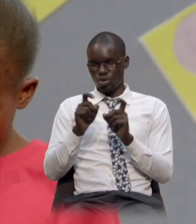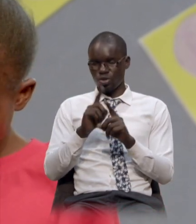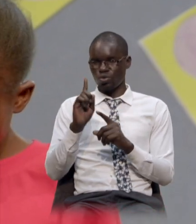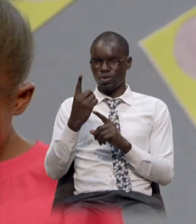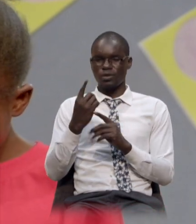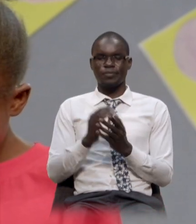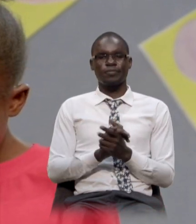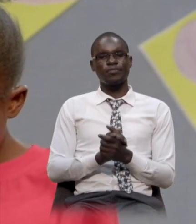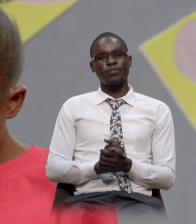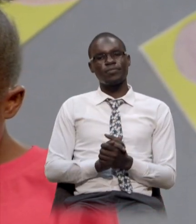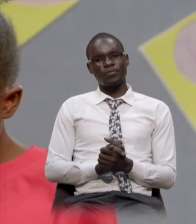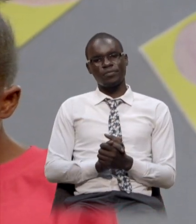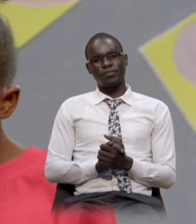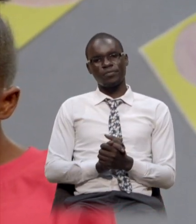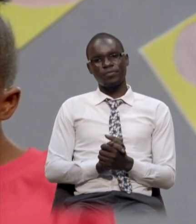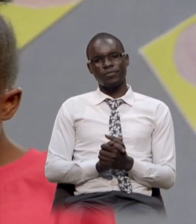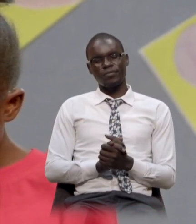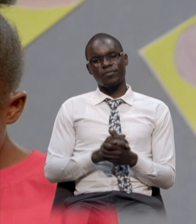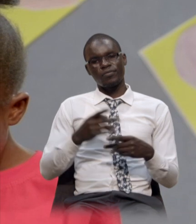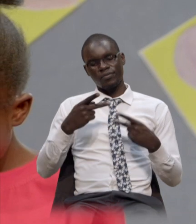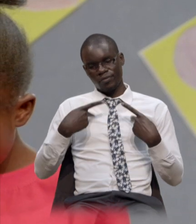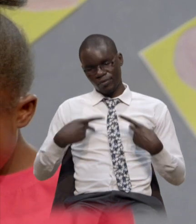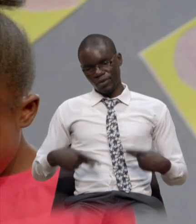Question one. This person